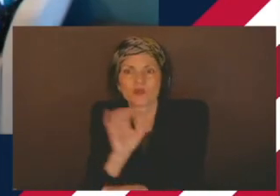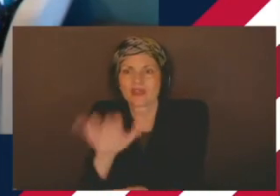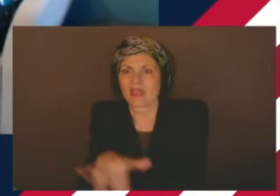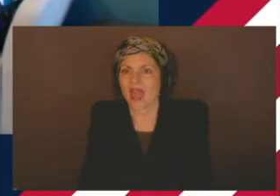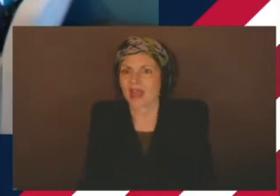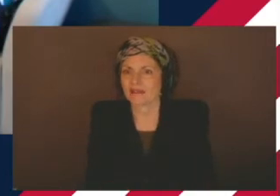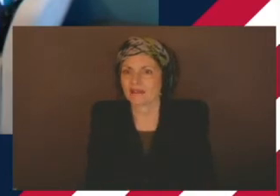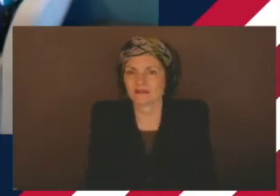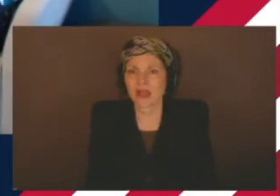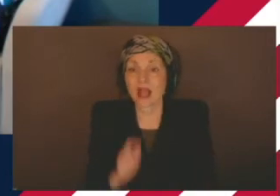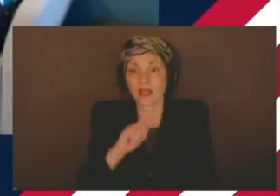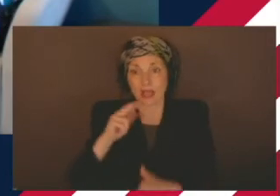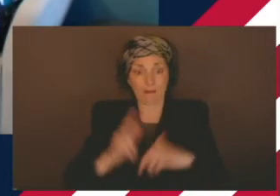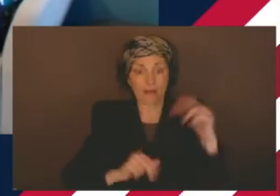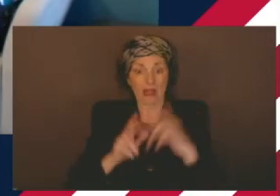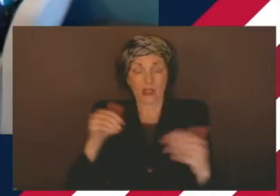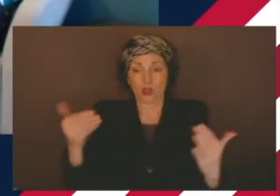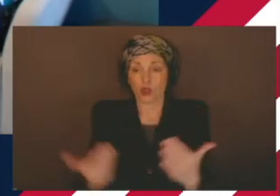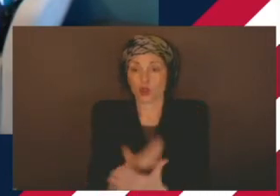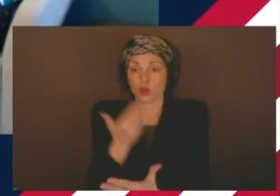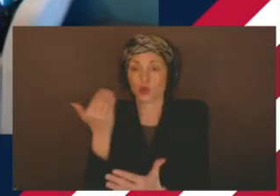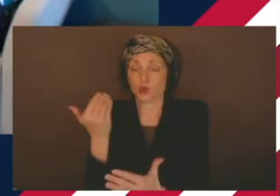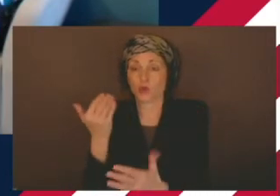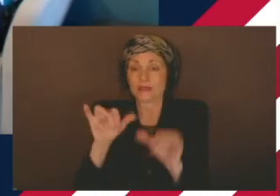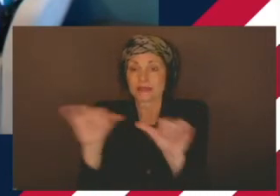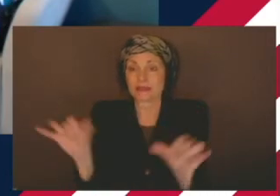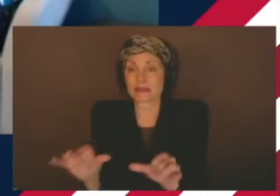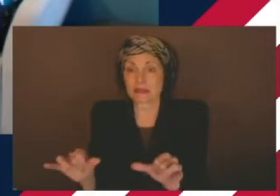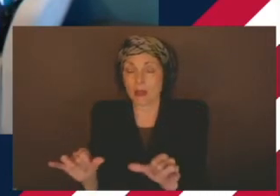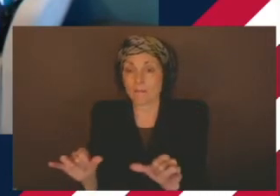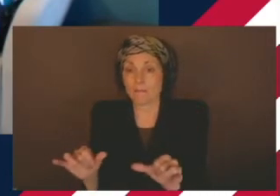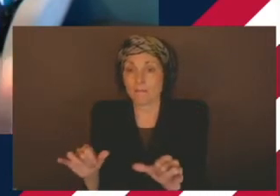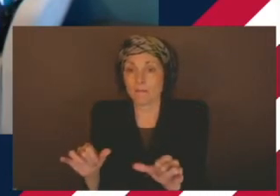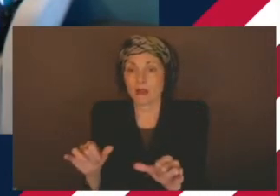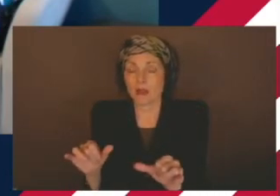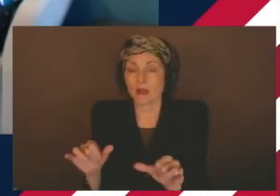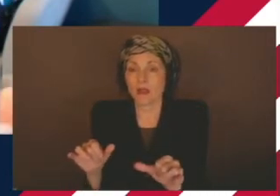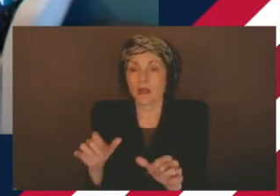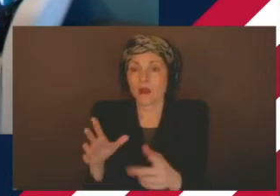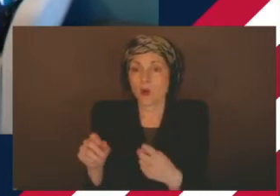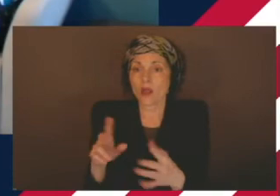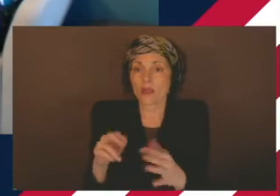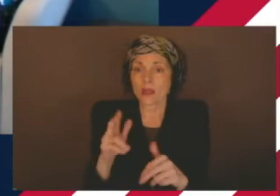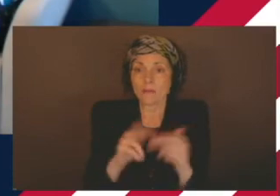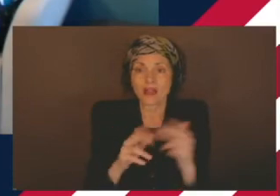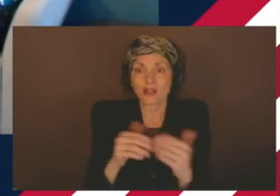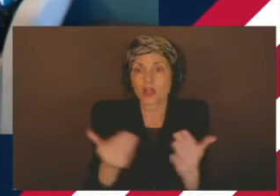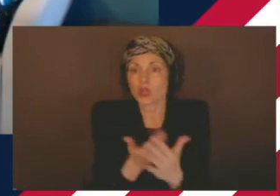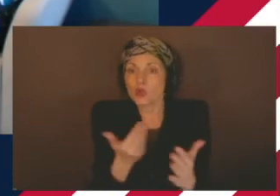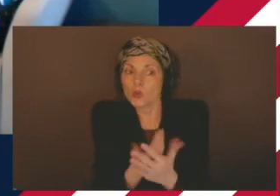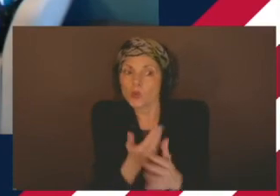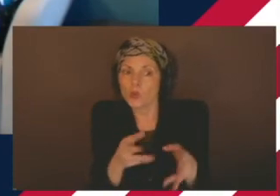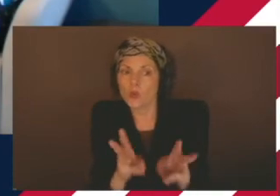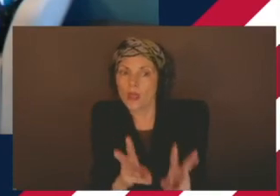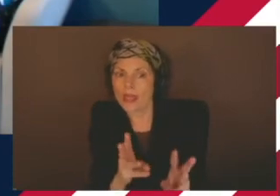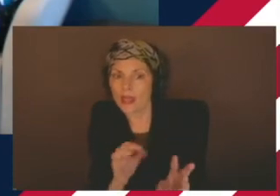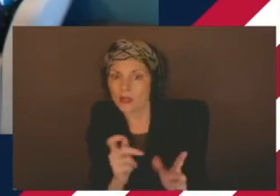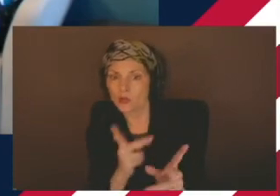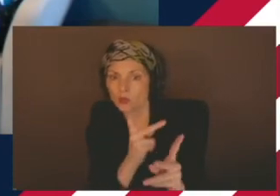their algorithms, when they build their artificial intelligence or algorithmic-based systems.